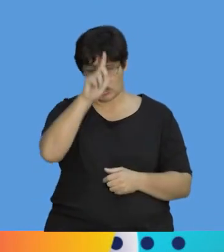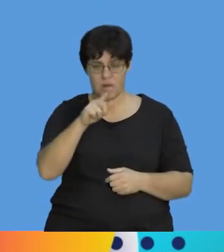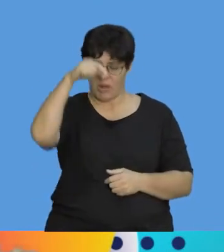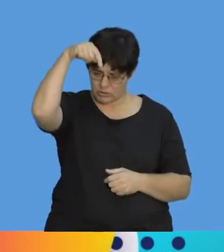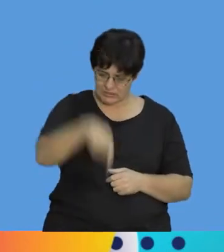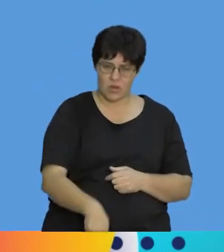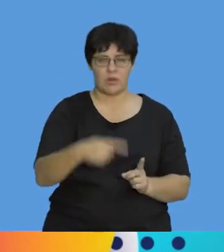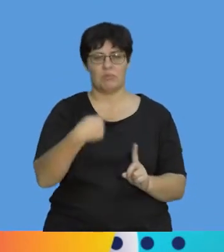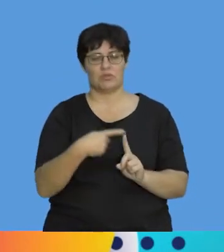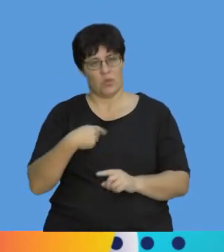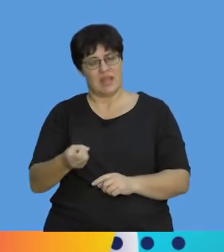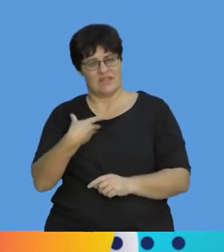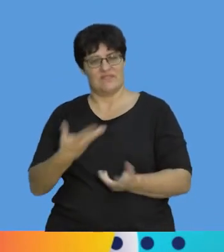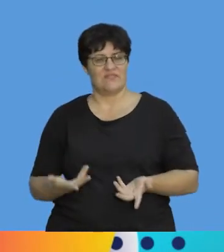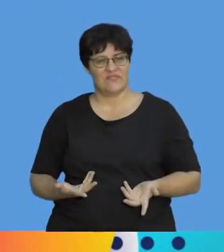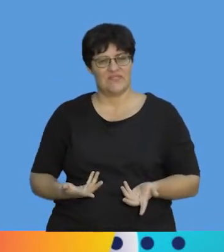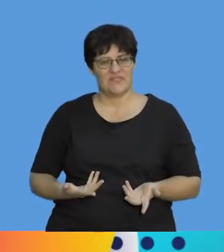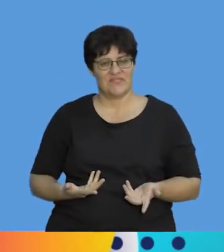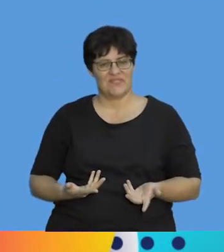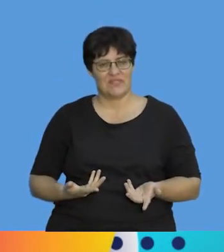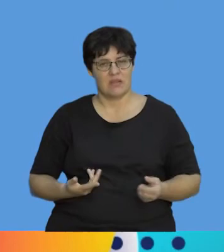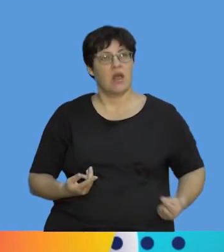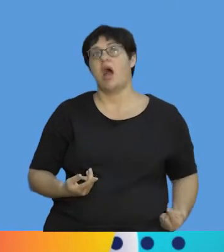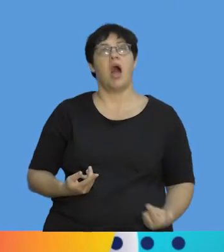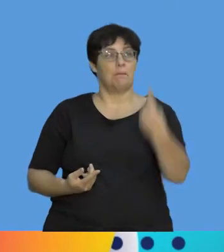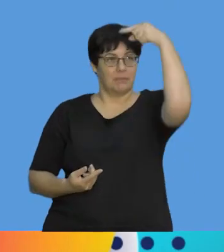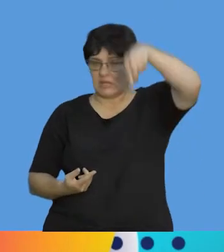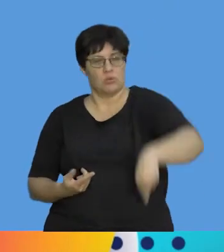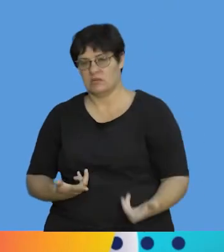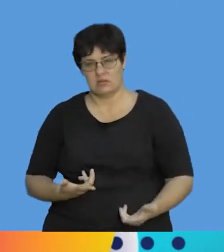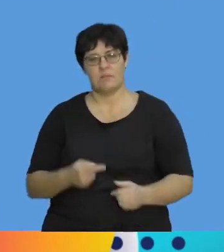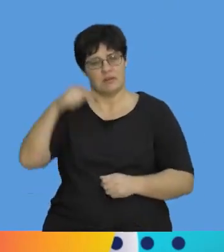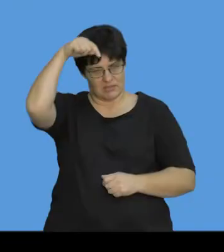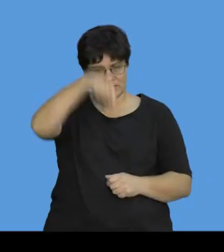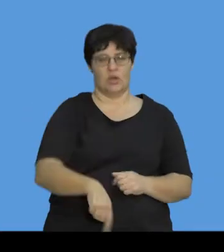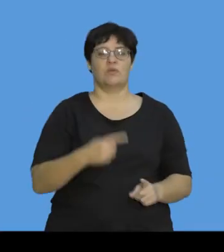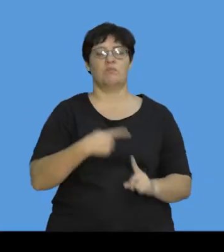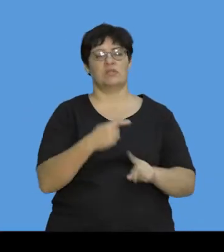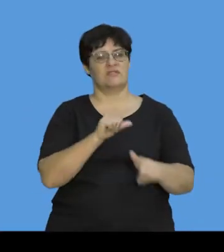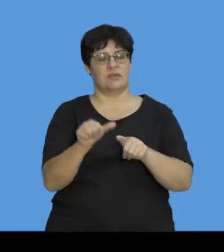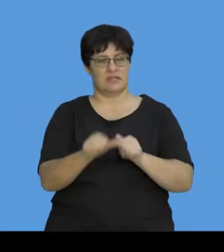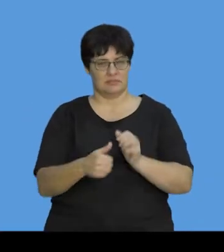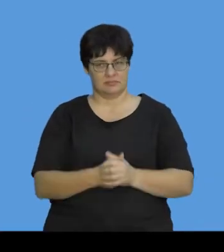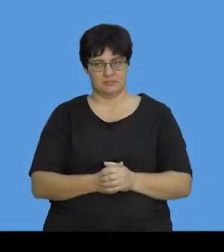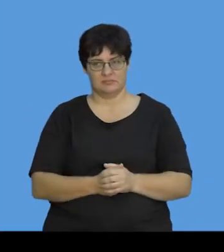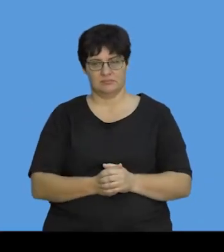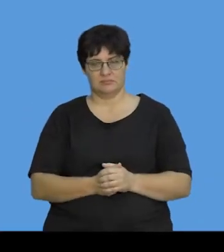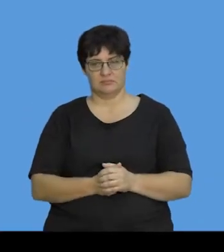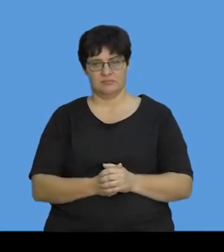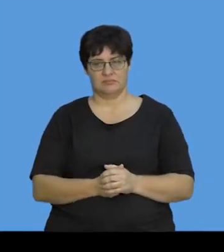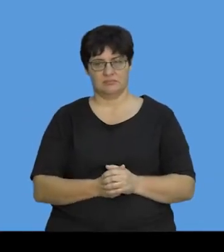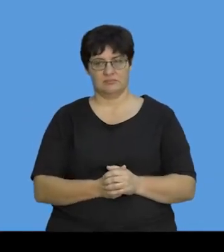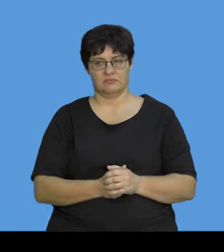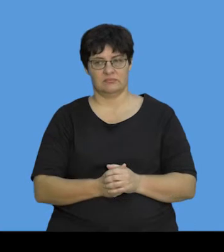to make down positive, because it doesn't go up and down, so just make down positive. So I'm going to put that